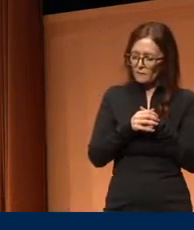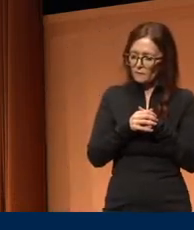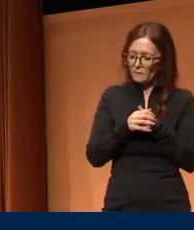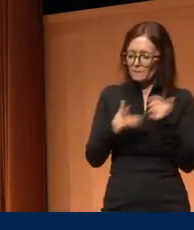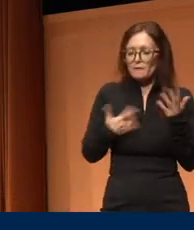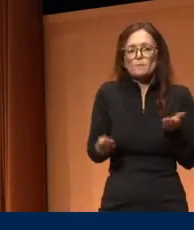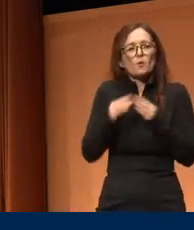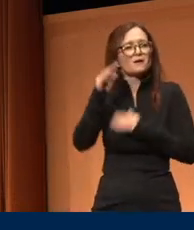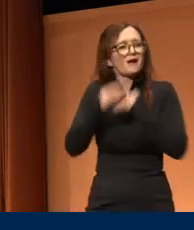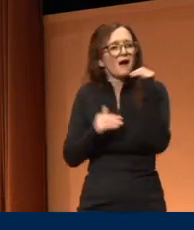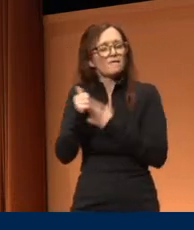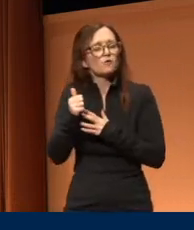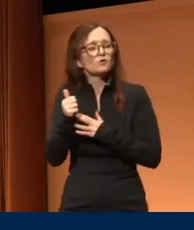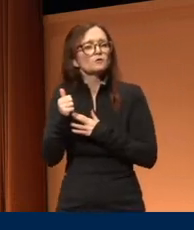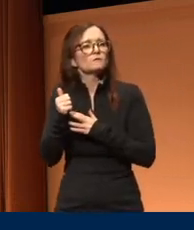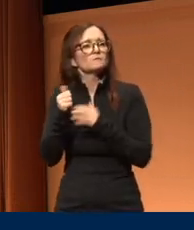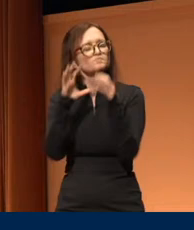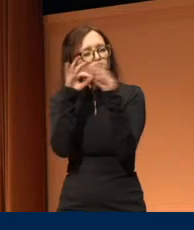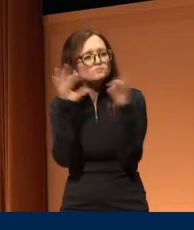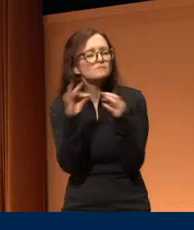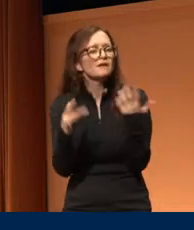comfortable speaking and felt seen.